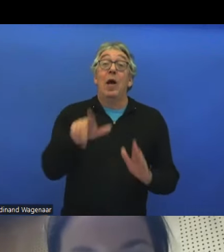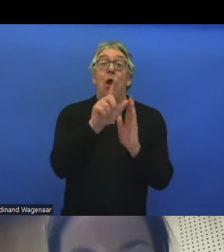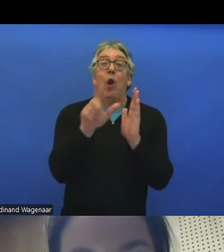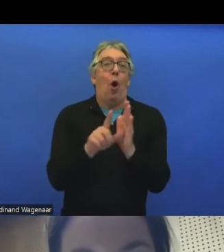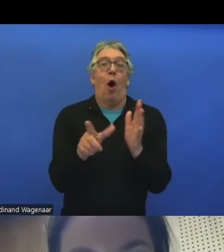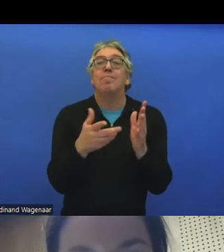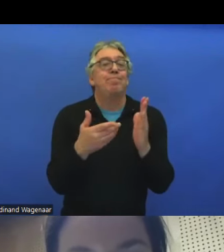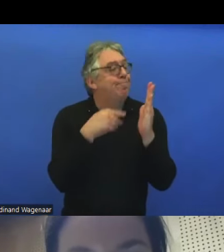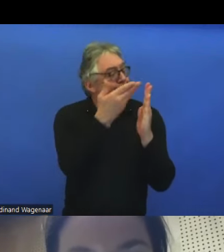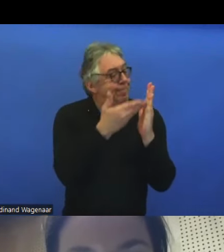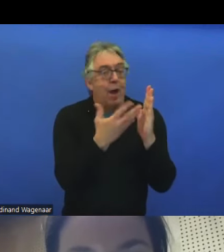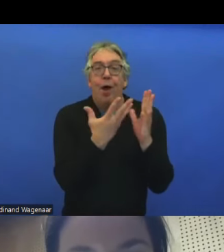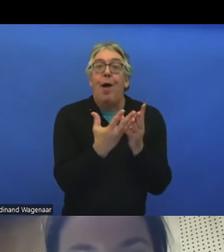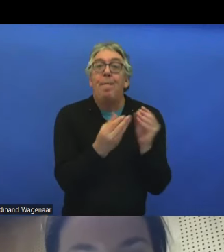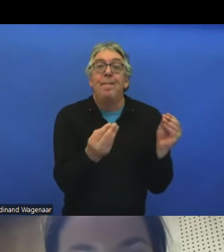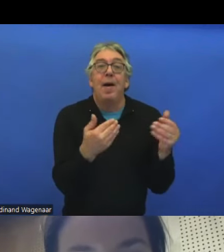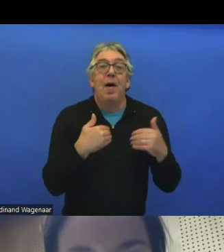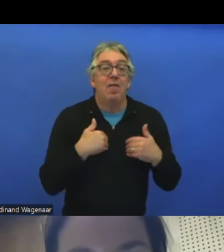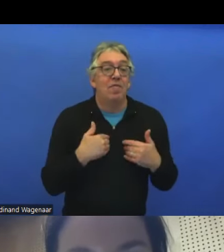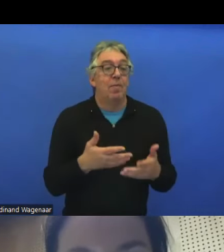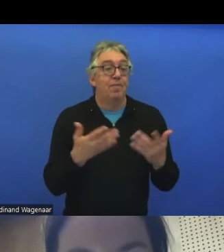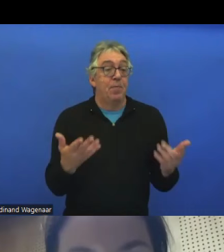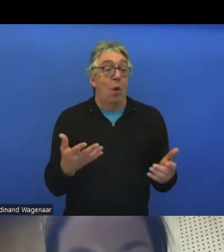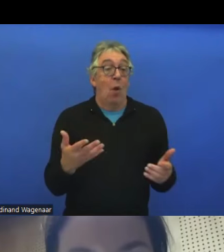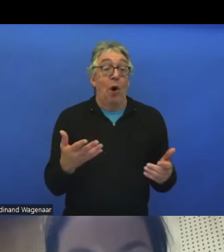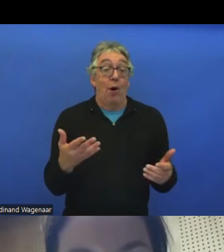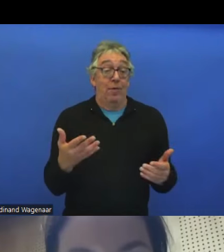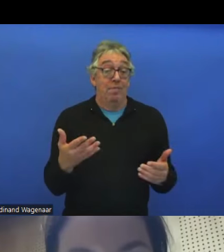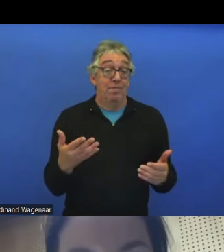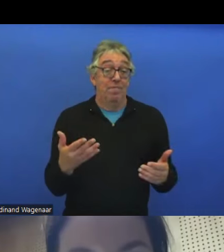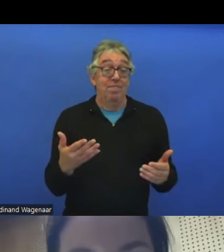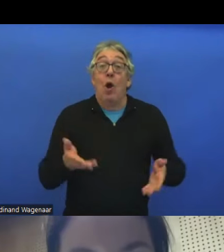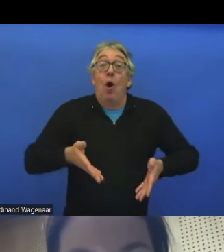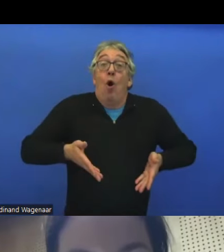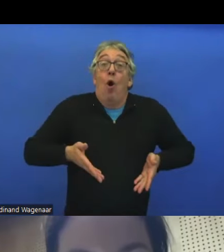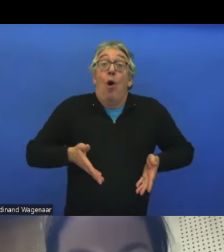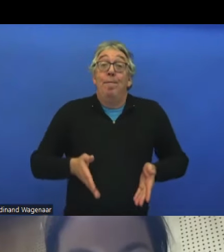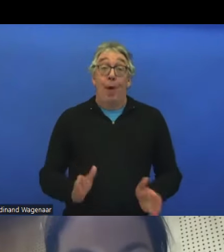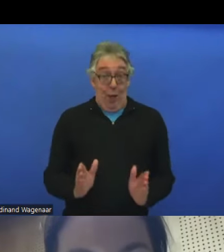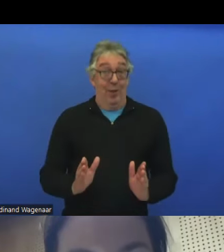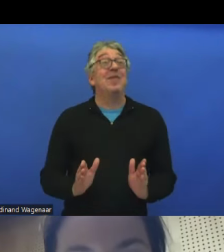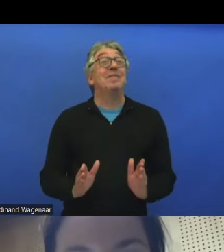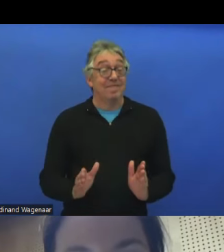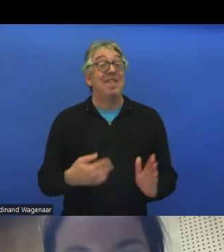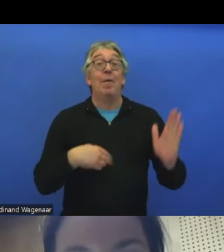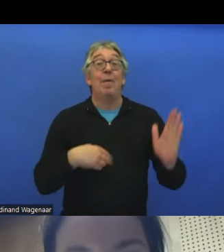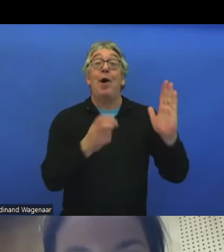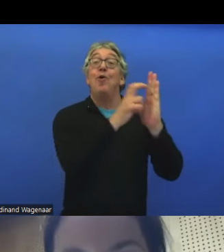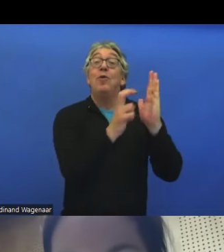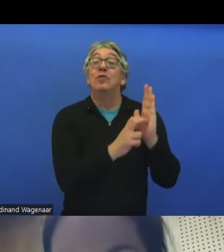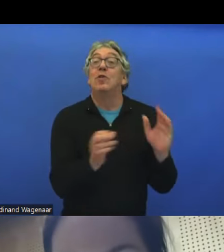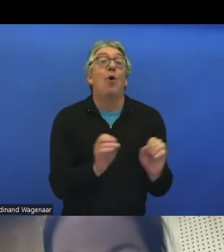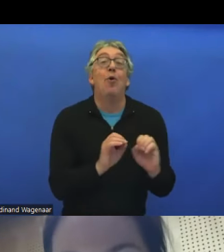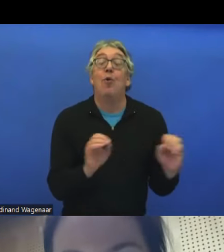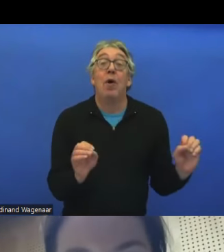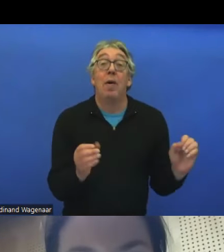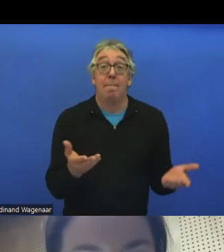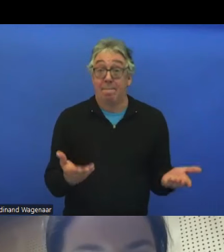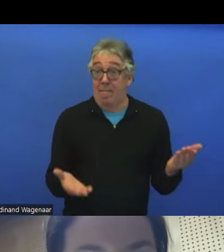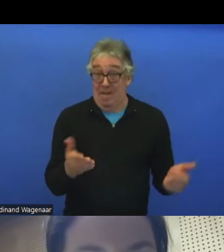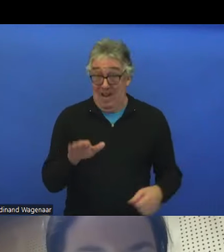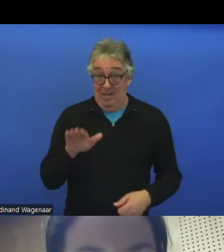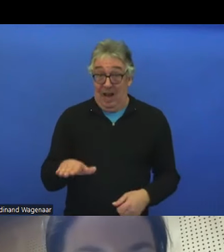succession and transfer of territory, and lack of birth registration and documentation can put children at risk of